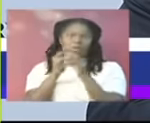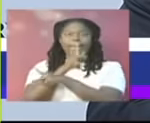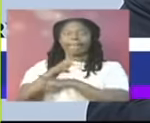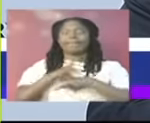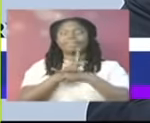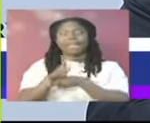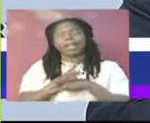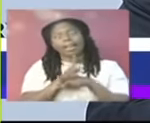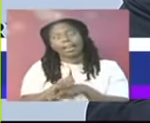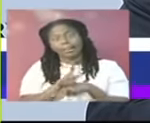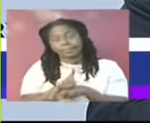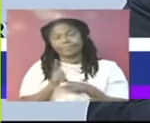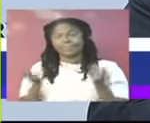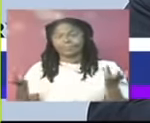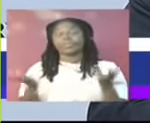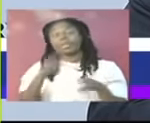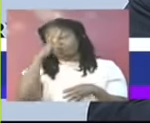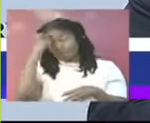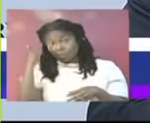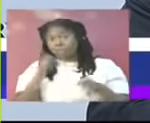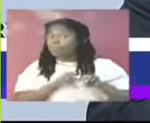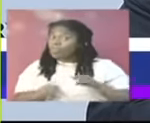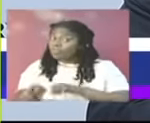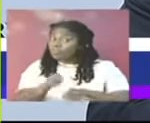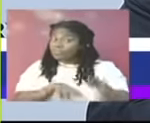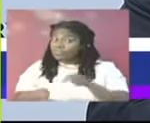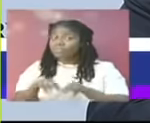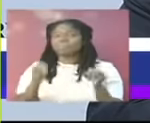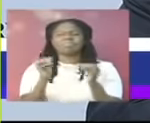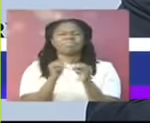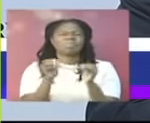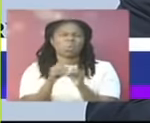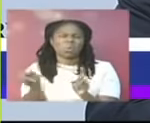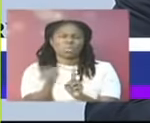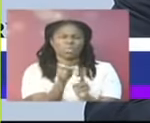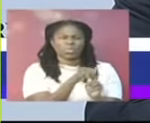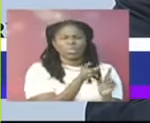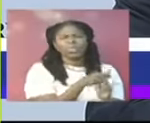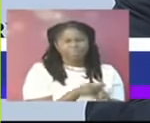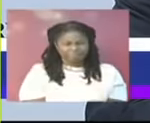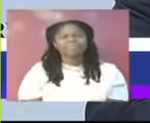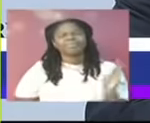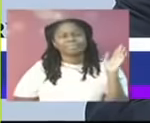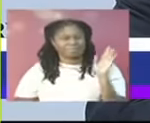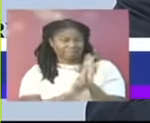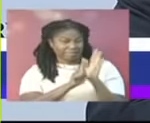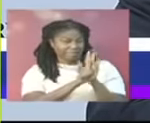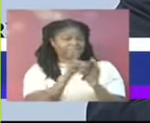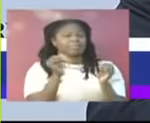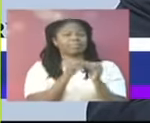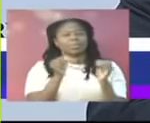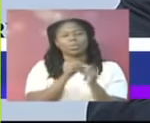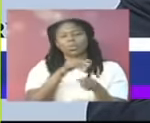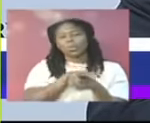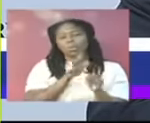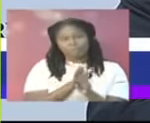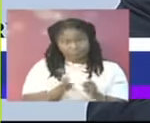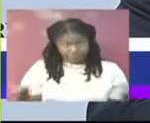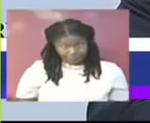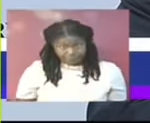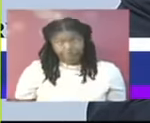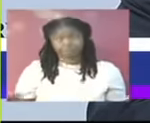of cases and transmission, and therefore of an increase in the overall rate